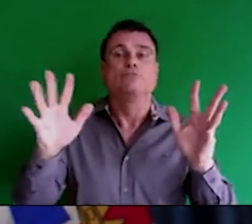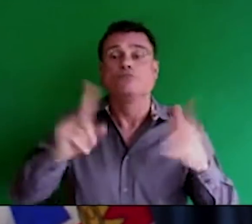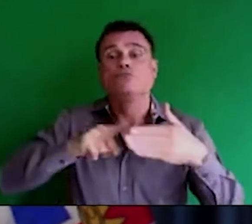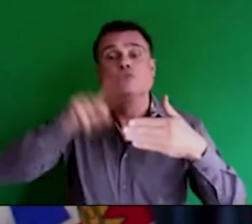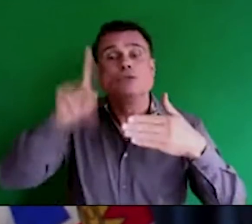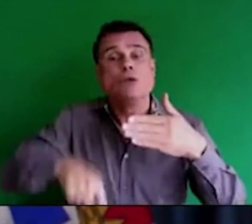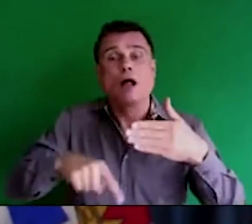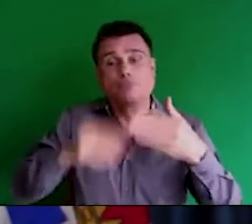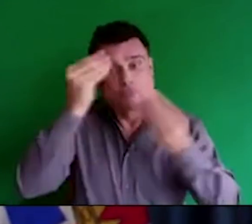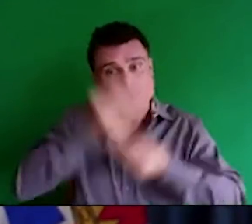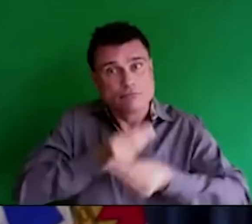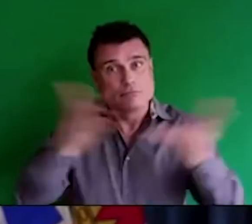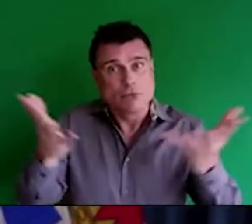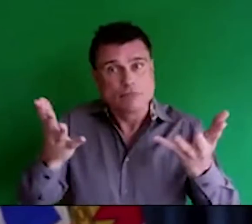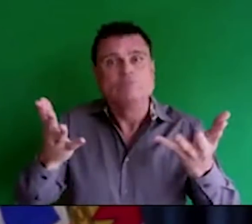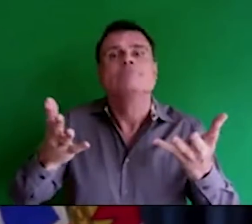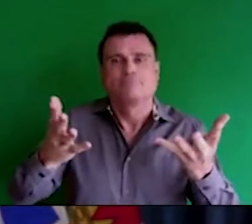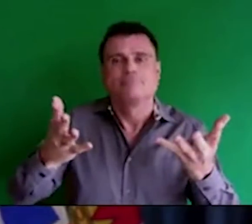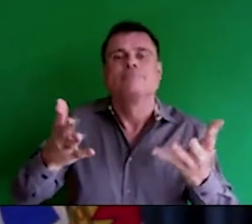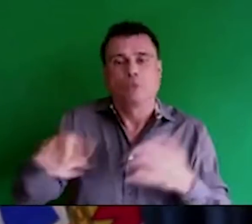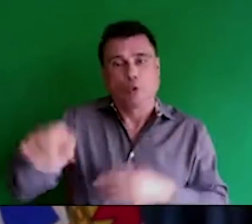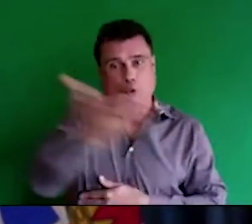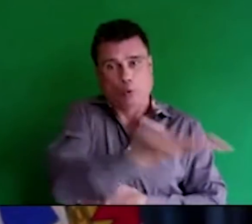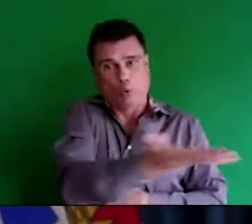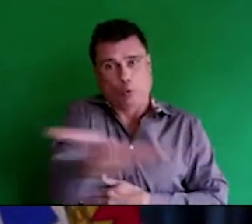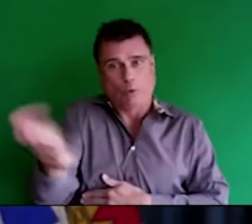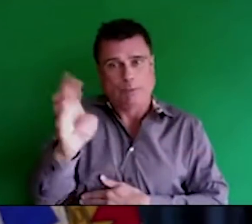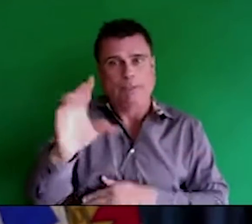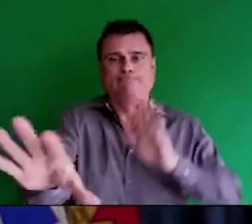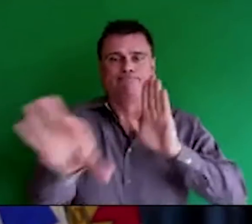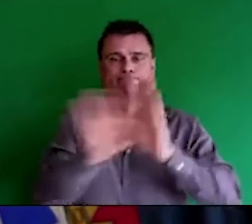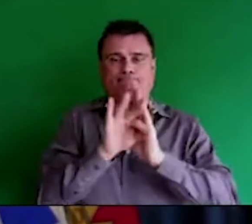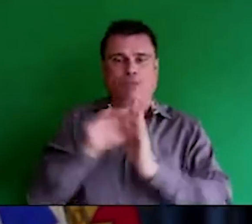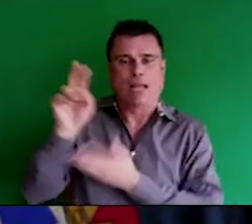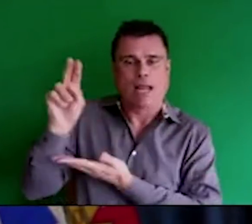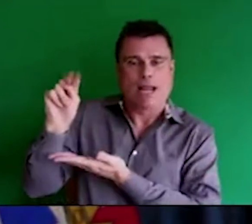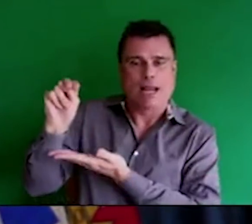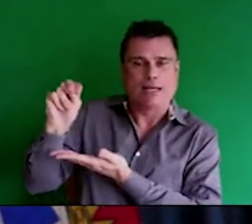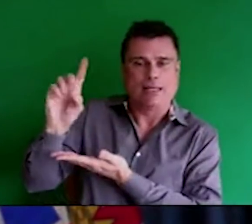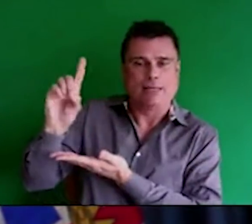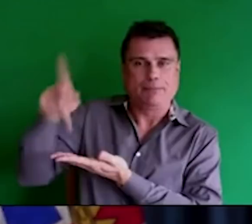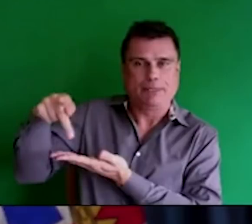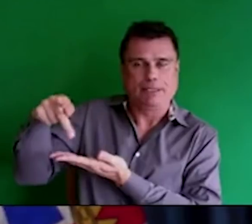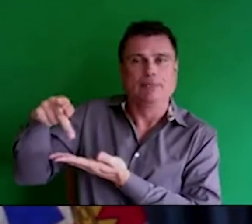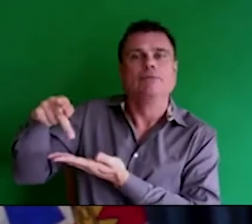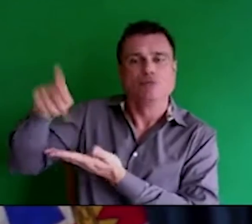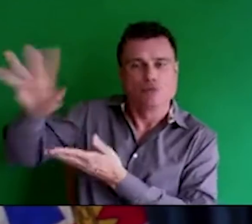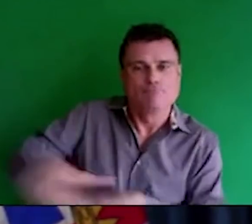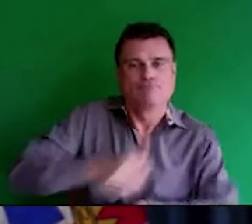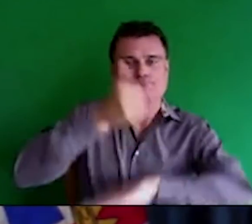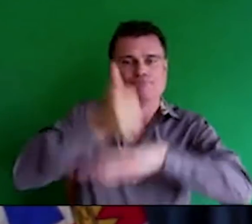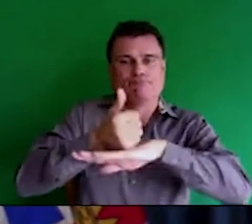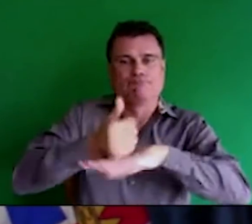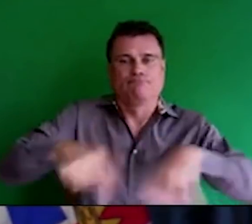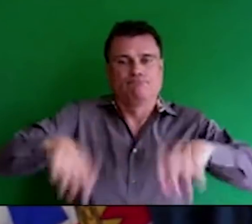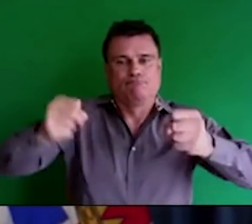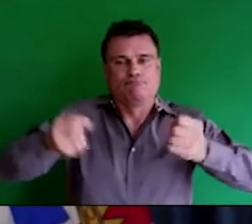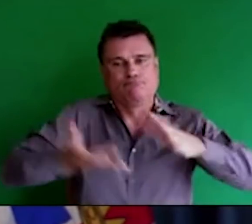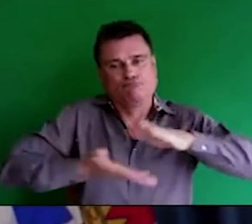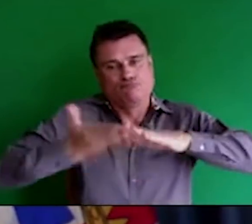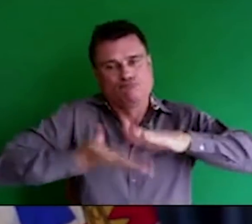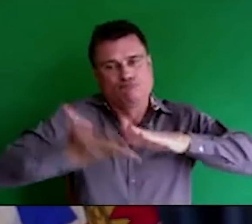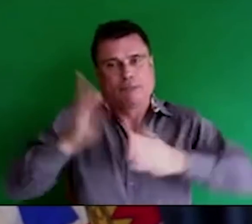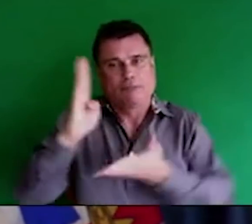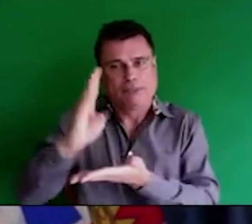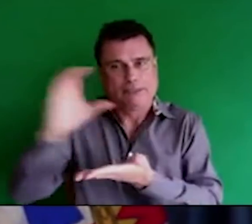British Columbians have chosen our NDP team to keep BC moving forward together. We have a strong mandate to make sure